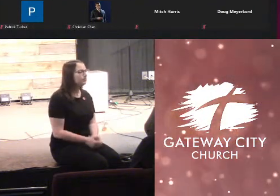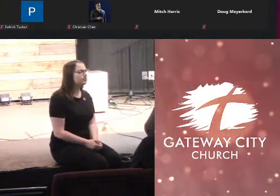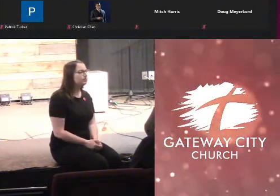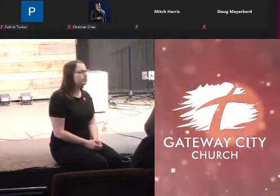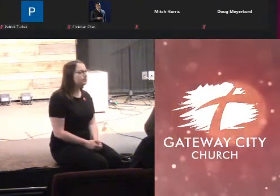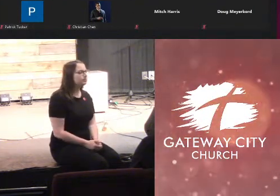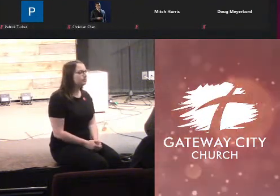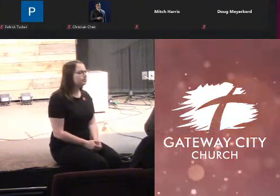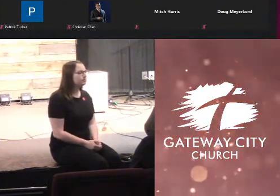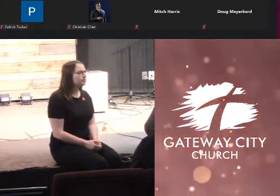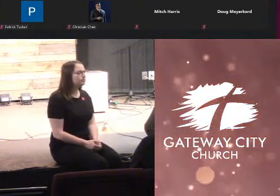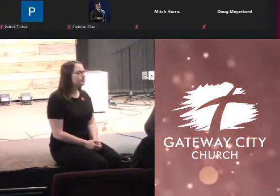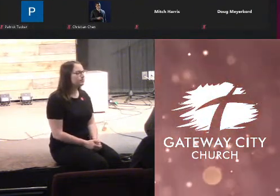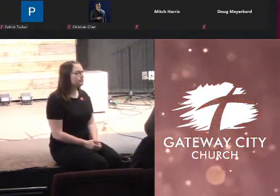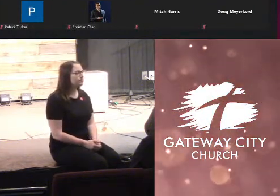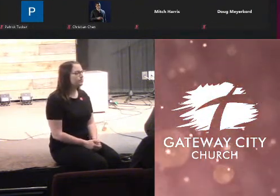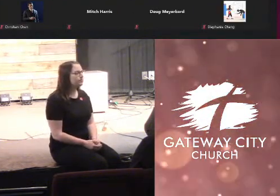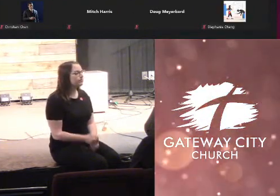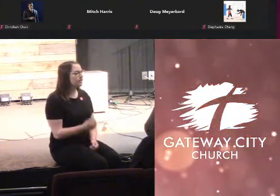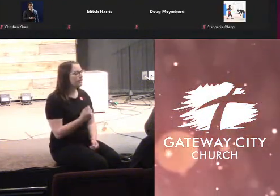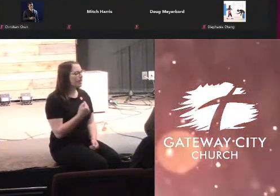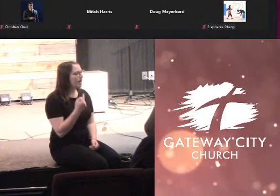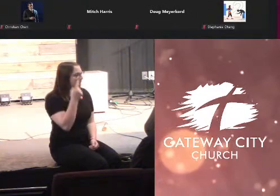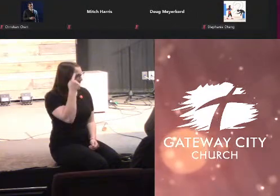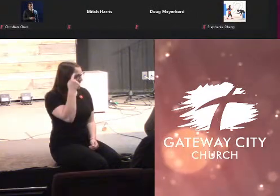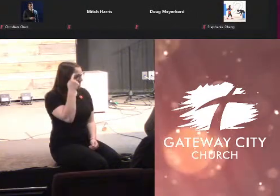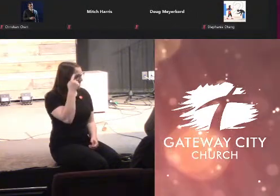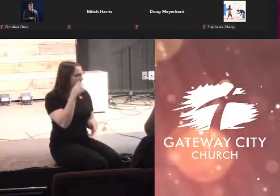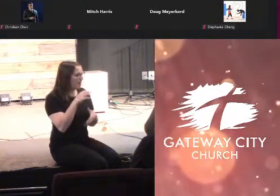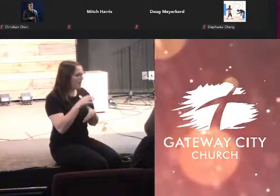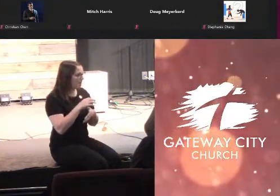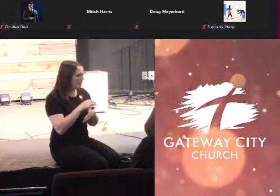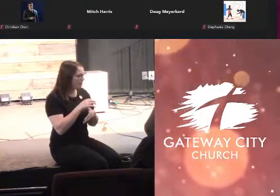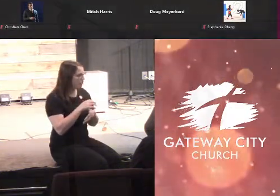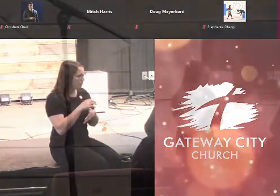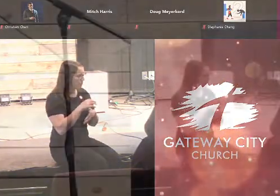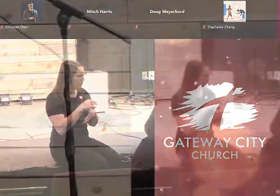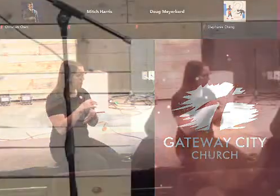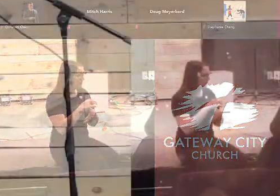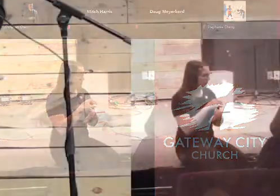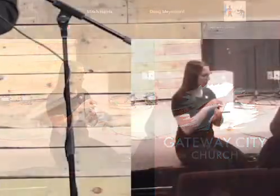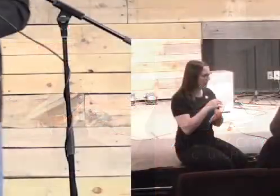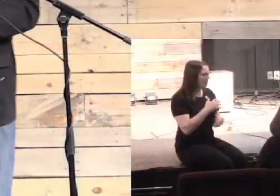disgust all of us. So I find mushrooms to be disgusting.